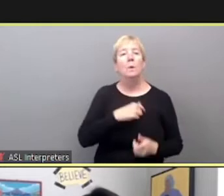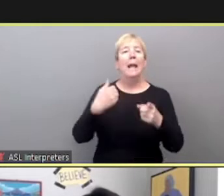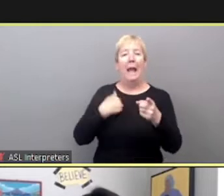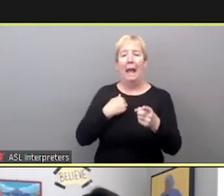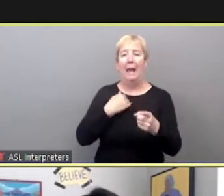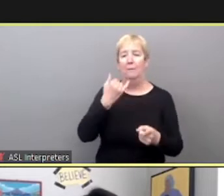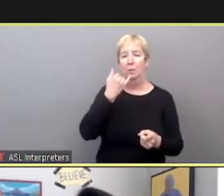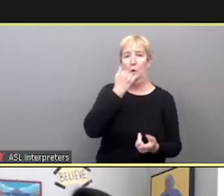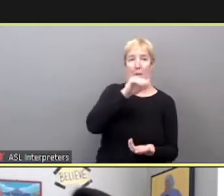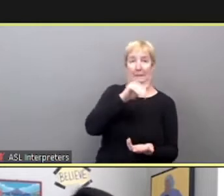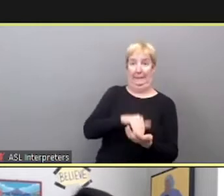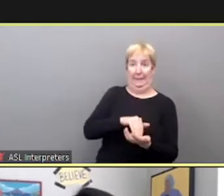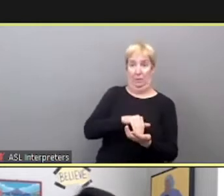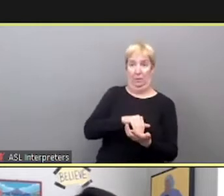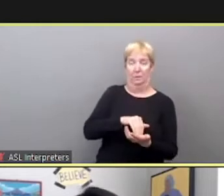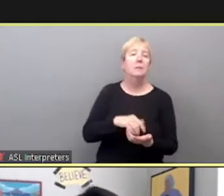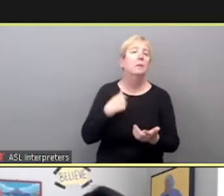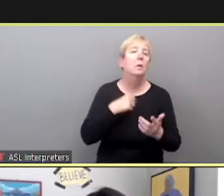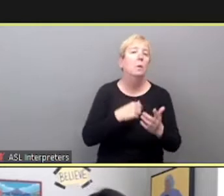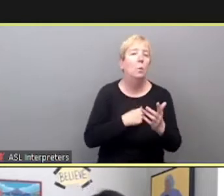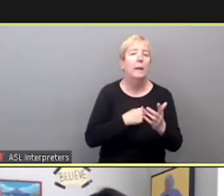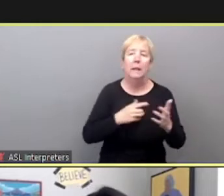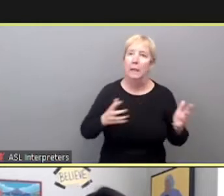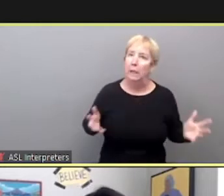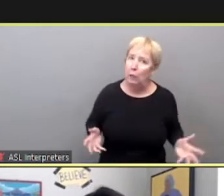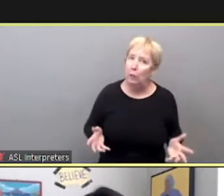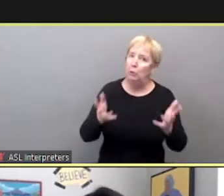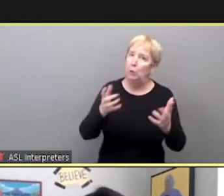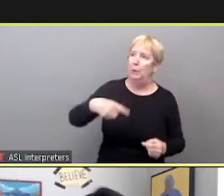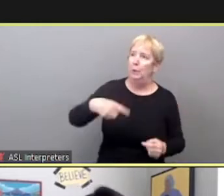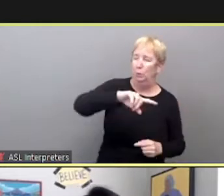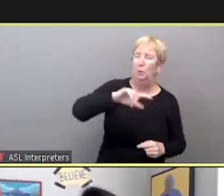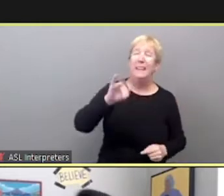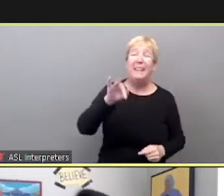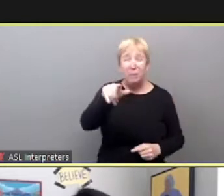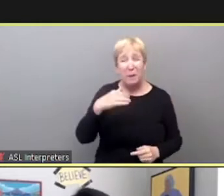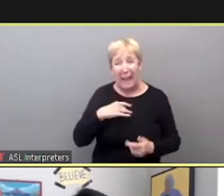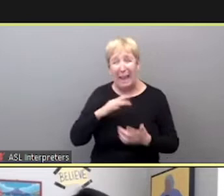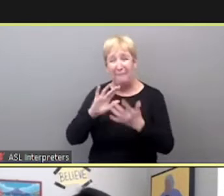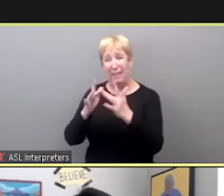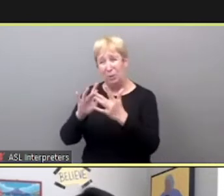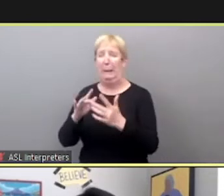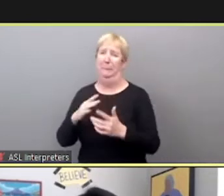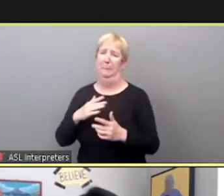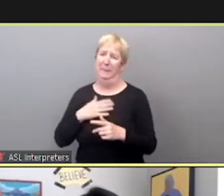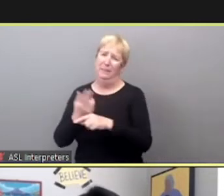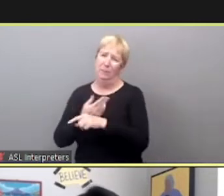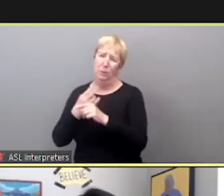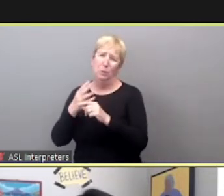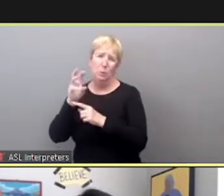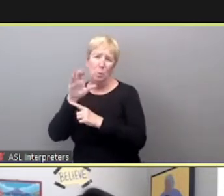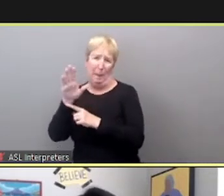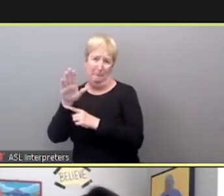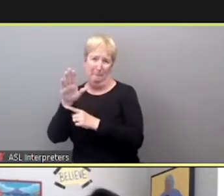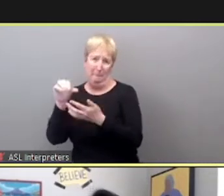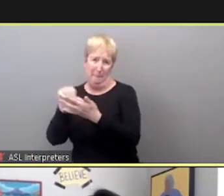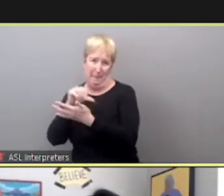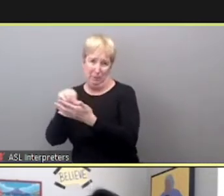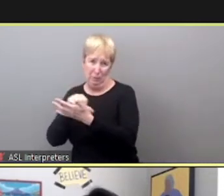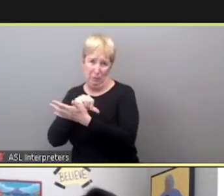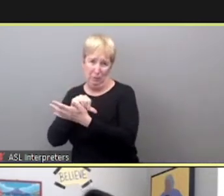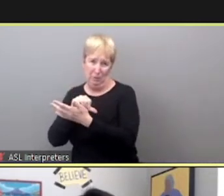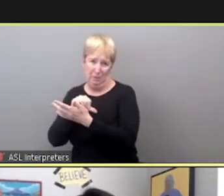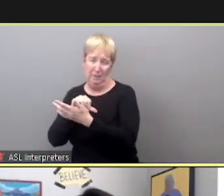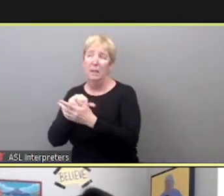is, we encourage all New Mexicans who have access to internet to use the vaccinenewmexico.org and only use